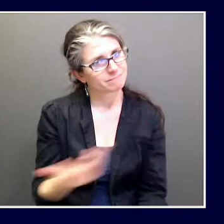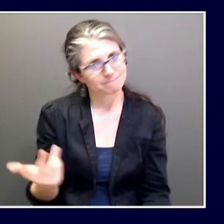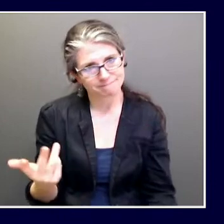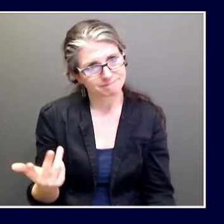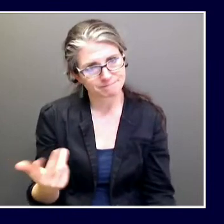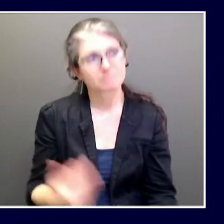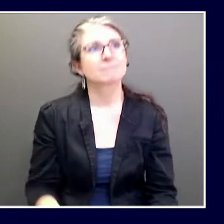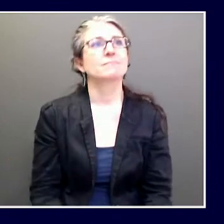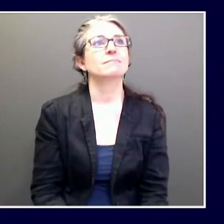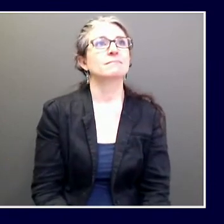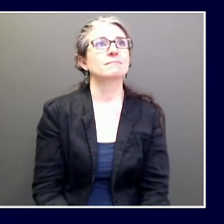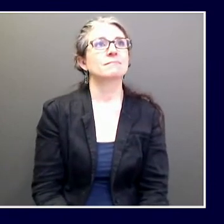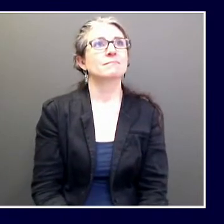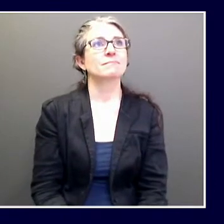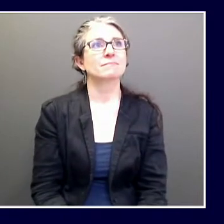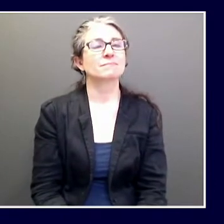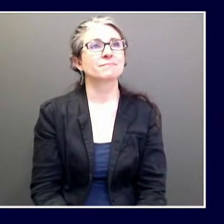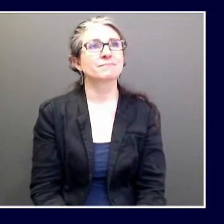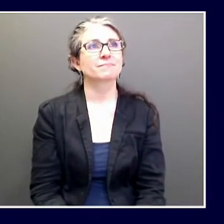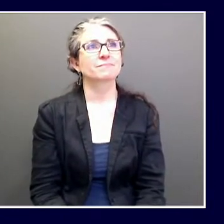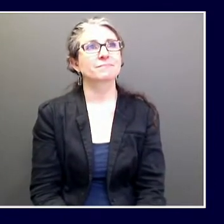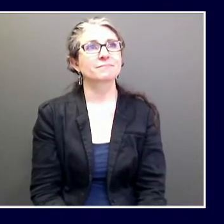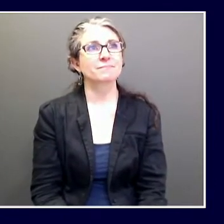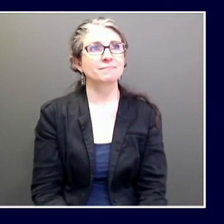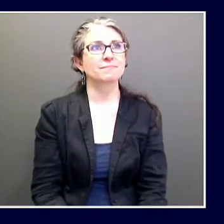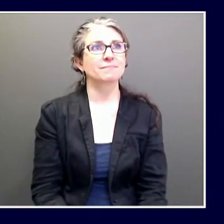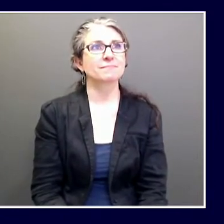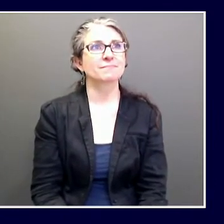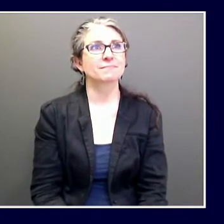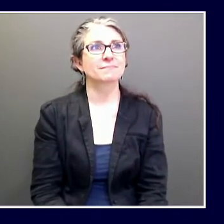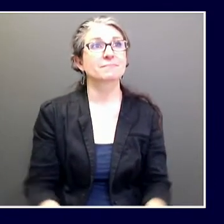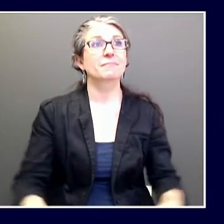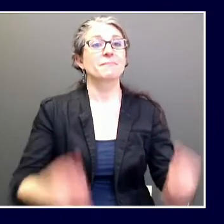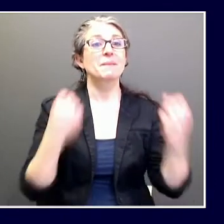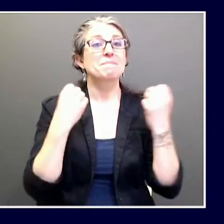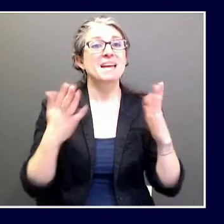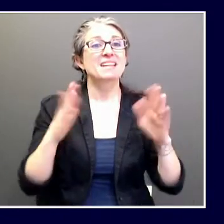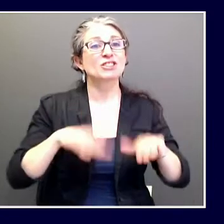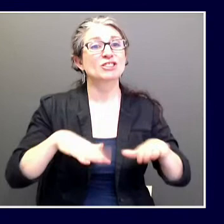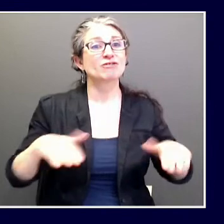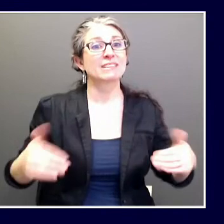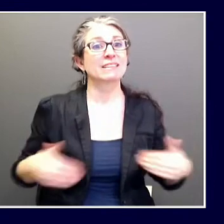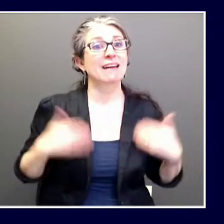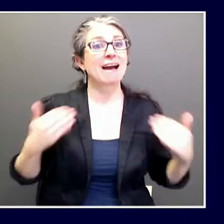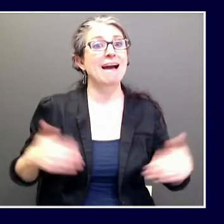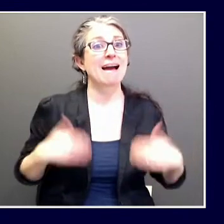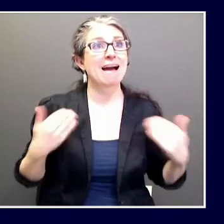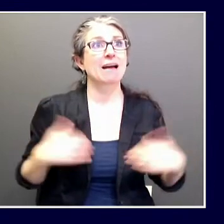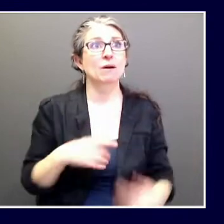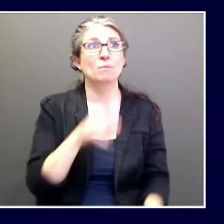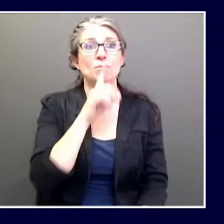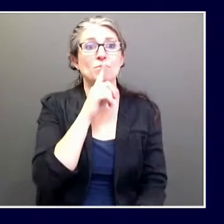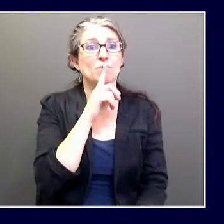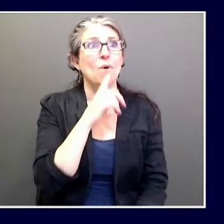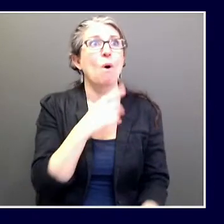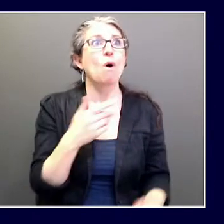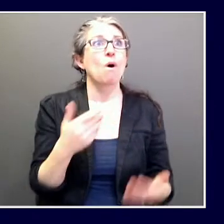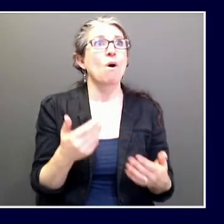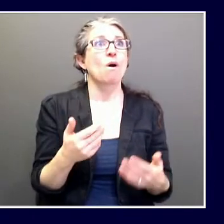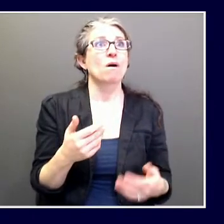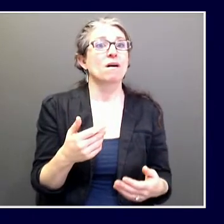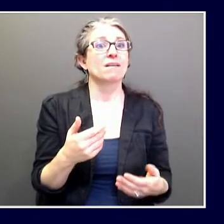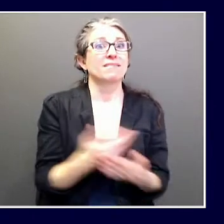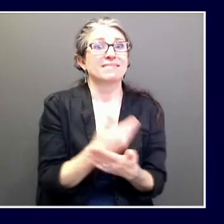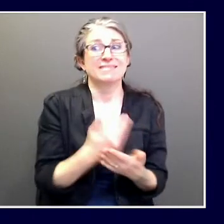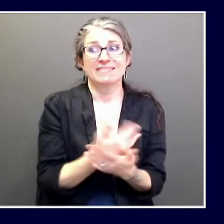it's of the unvaccinated, a lot of it has been through younger groups that just recently became eligible, 5 through